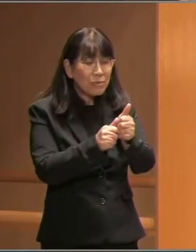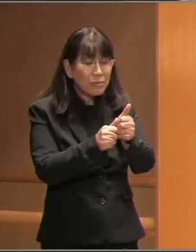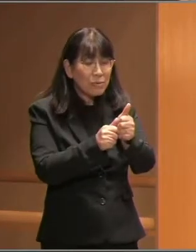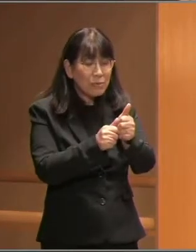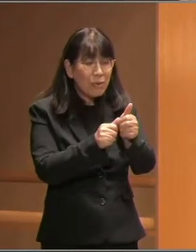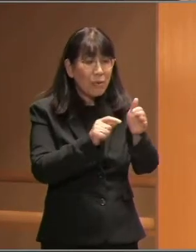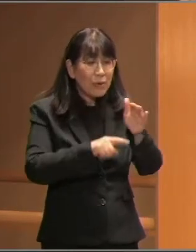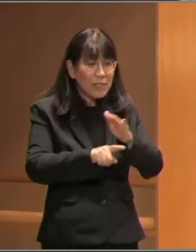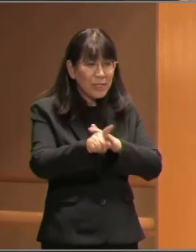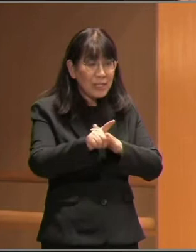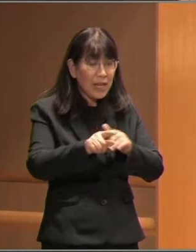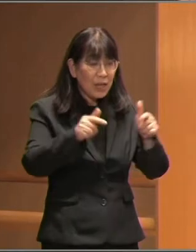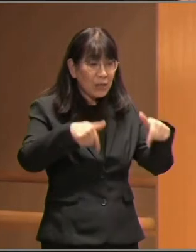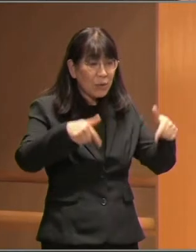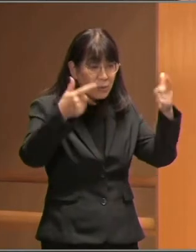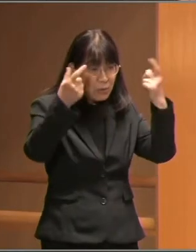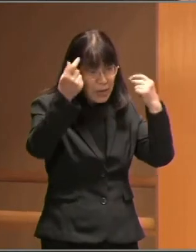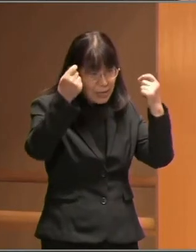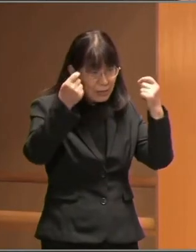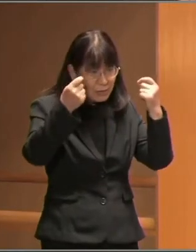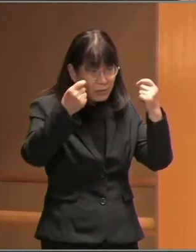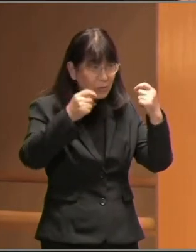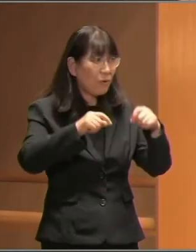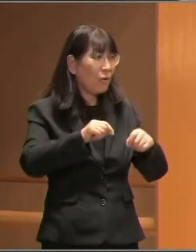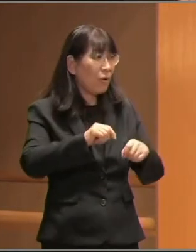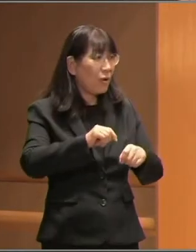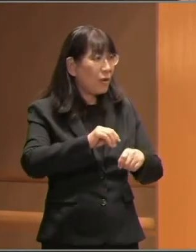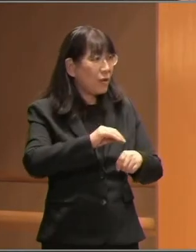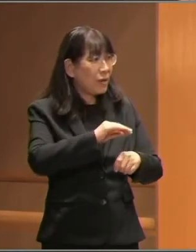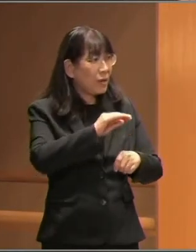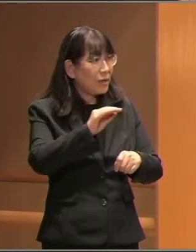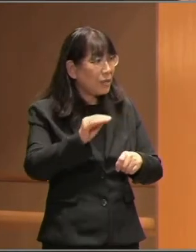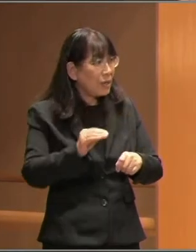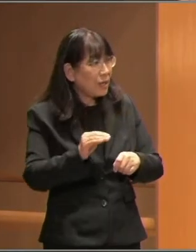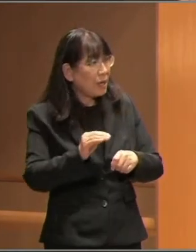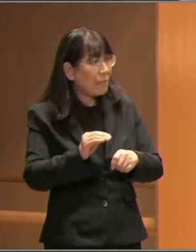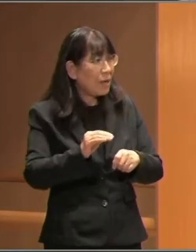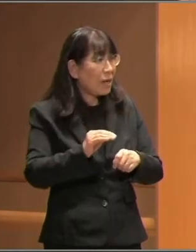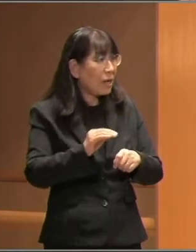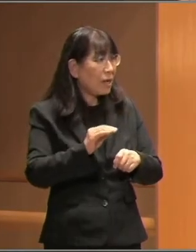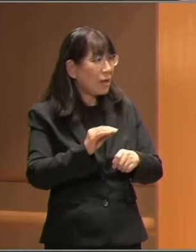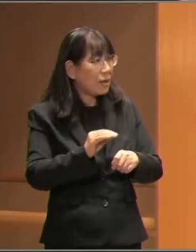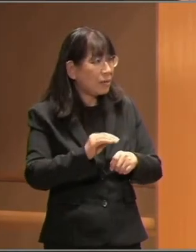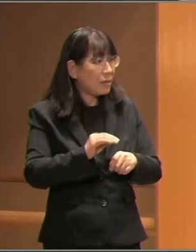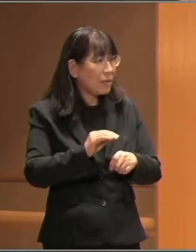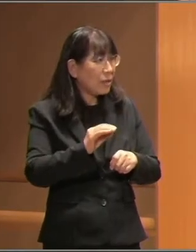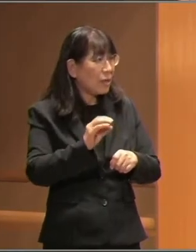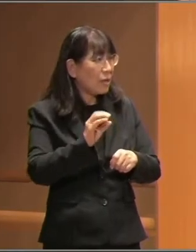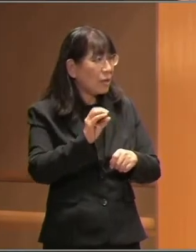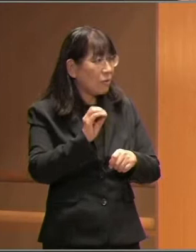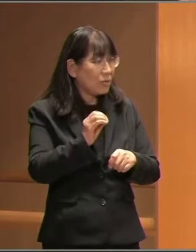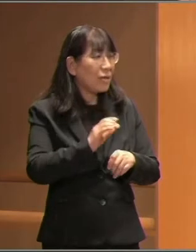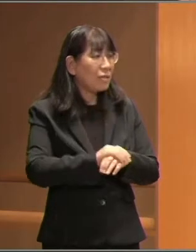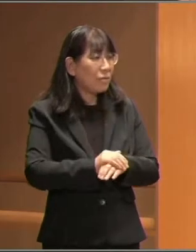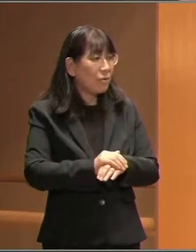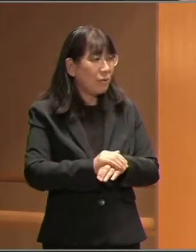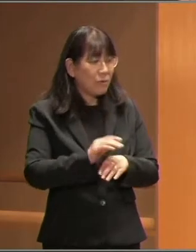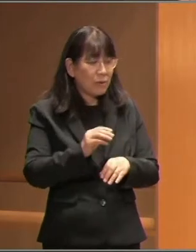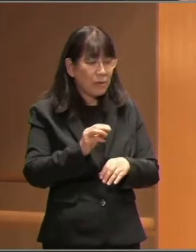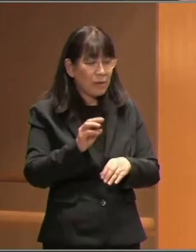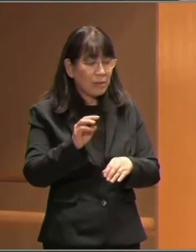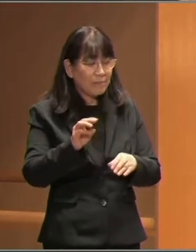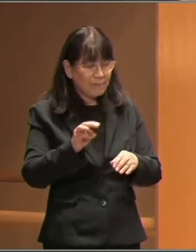sub-project leader is the Kyoto University, Professor Yano, and also from Kanazawa Institute